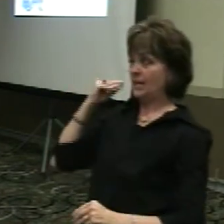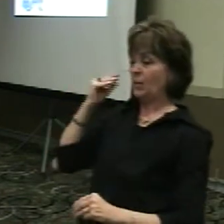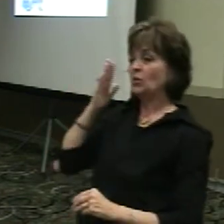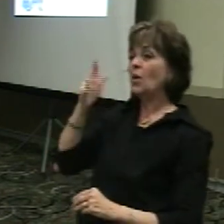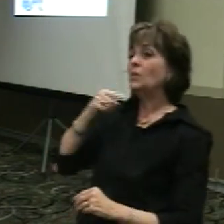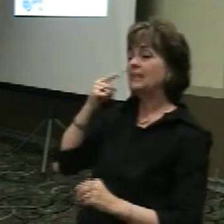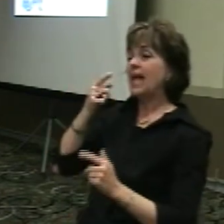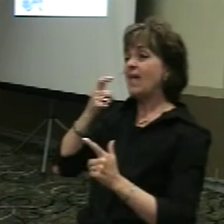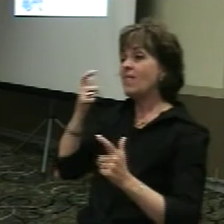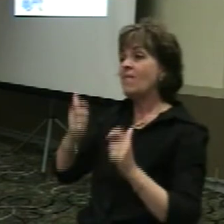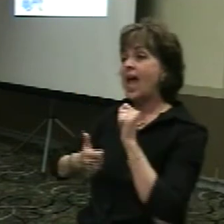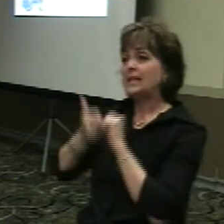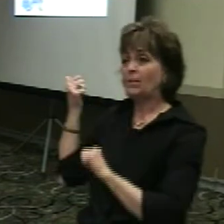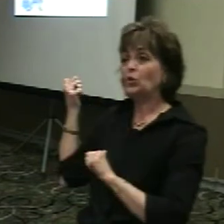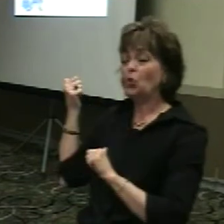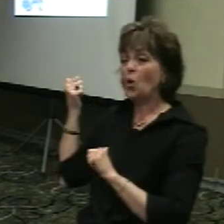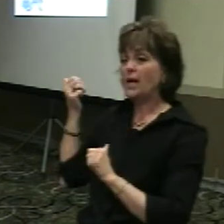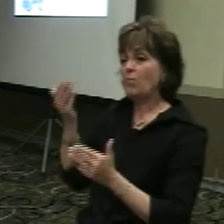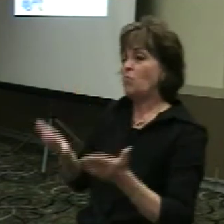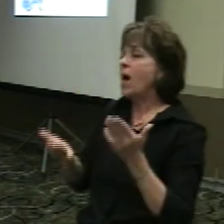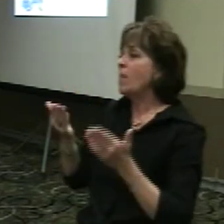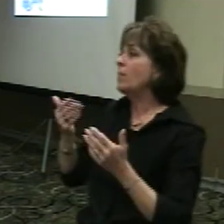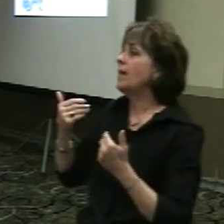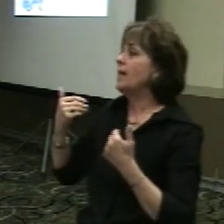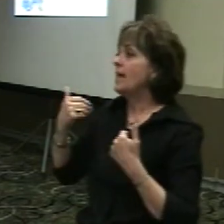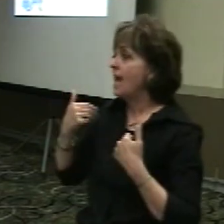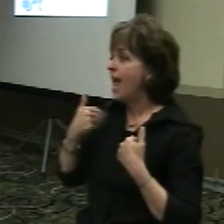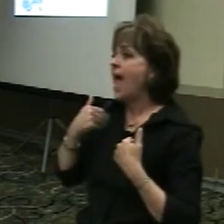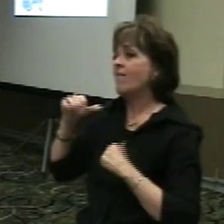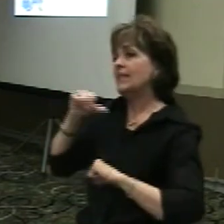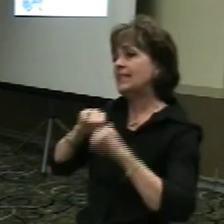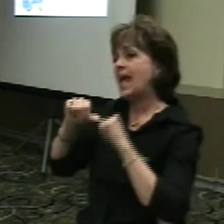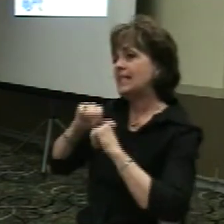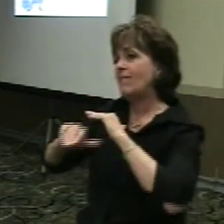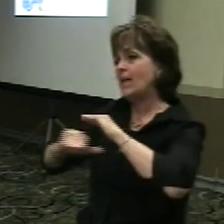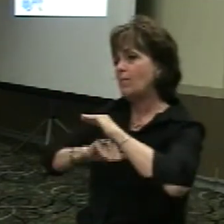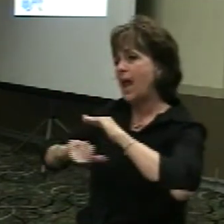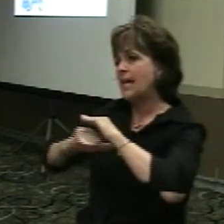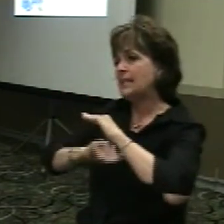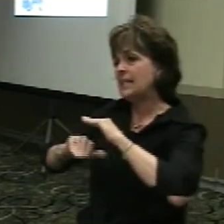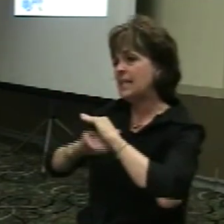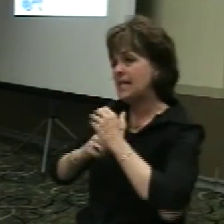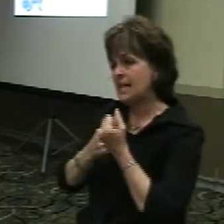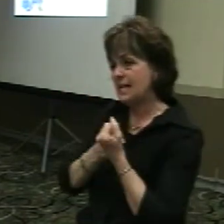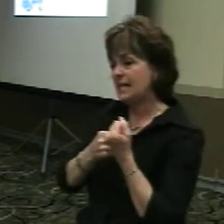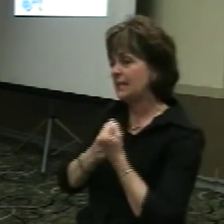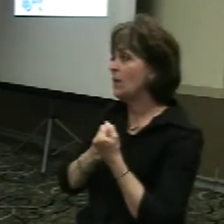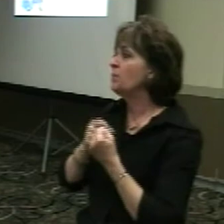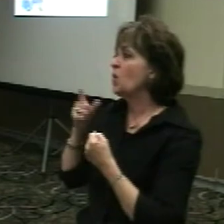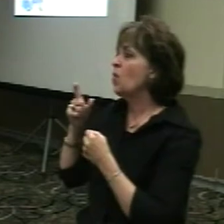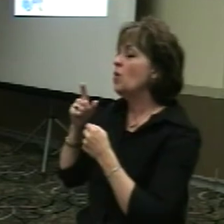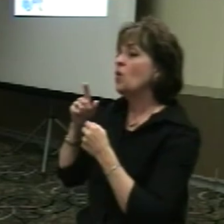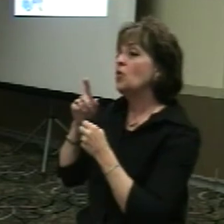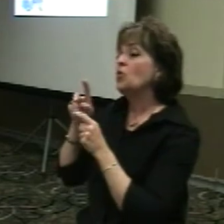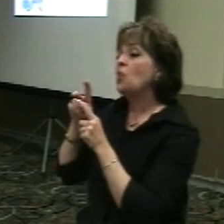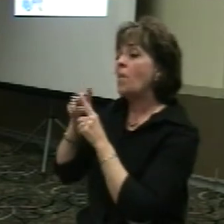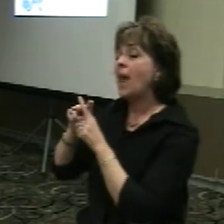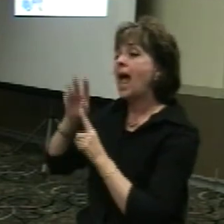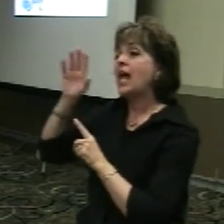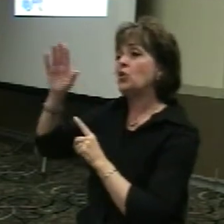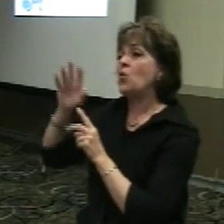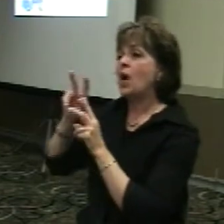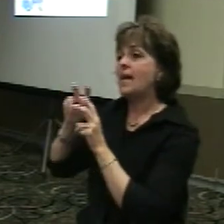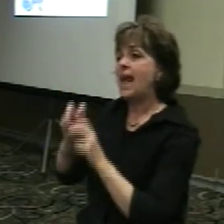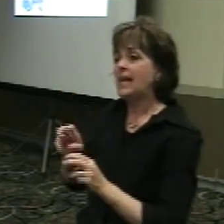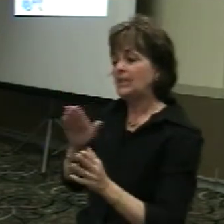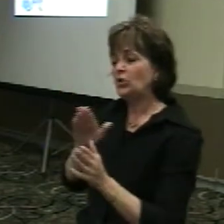experience, I would say the vast majority probably do have a scientific basis. So if I'm using a good applied behavior analysis strategy, I'm going to reinforce certain